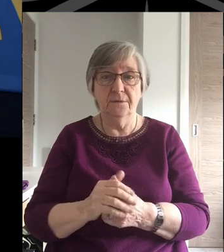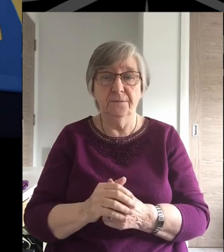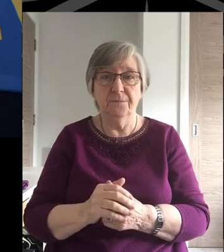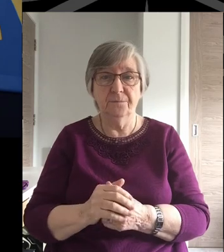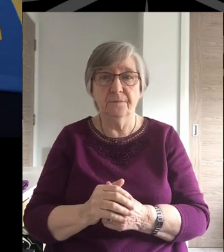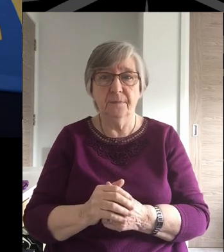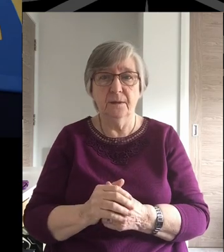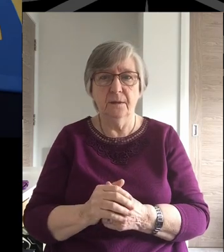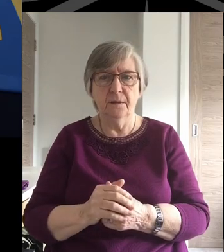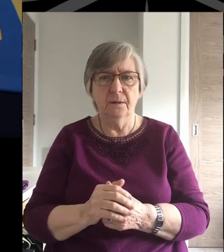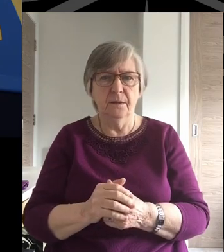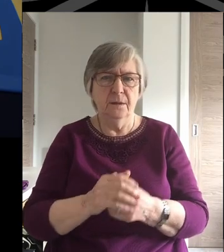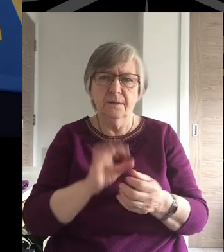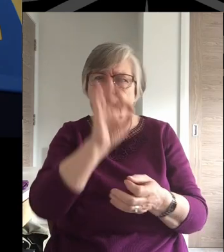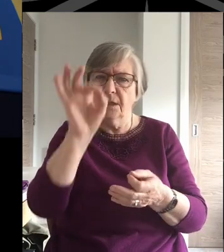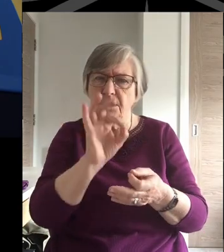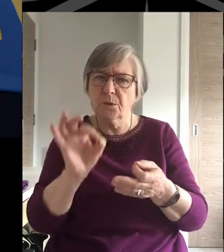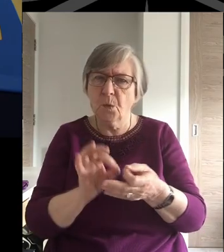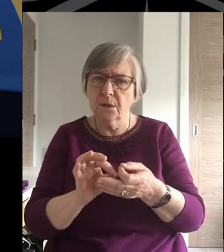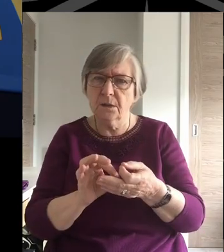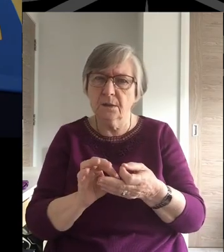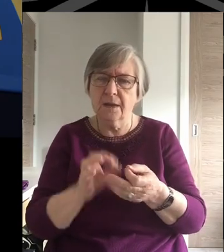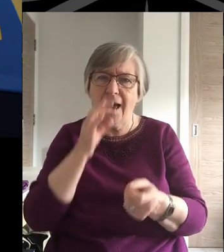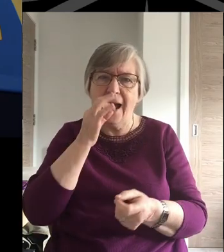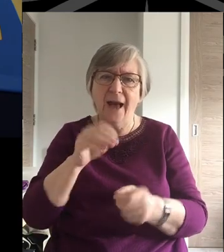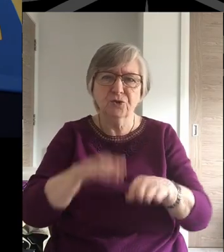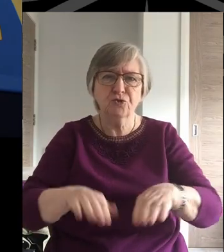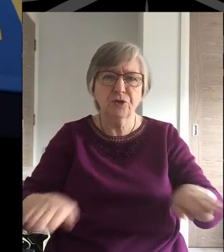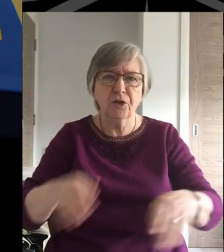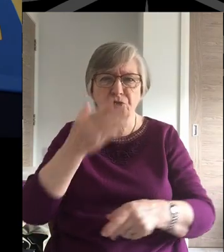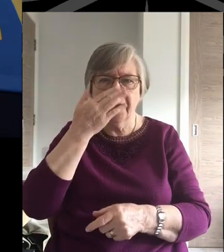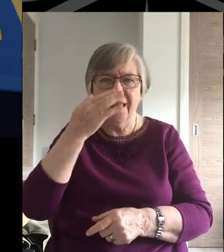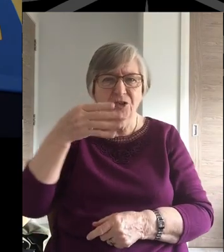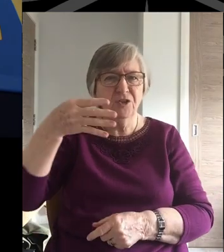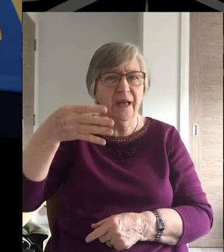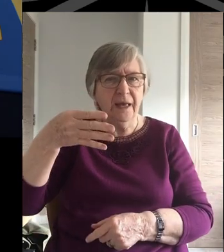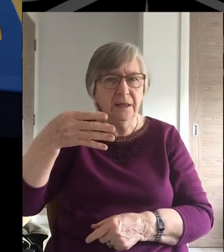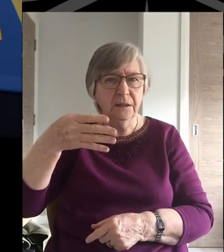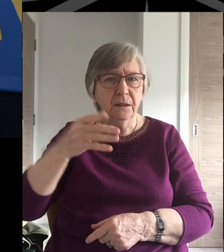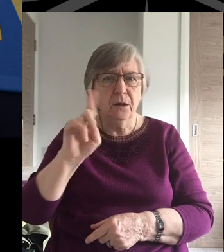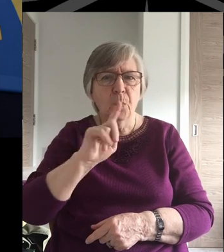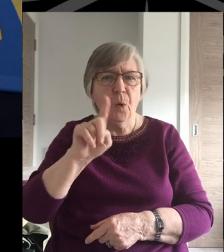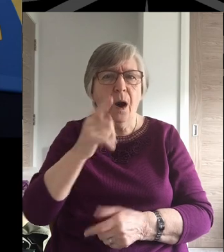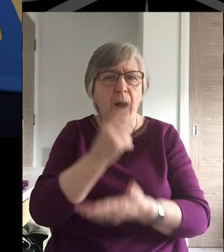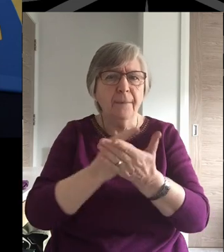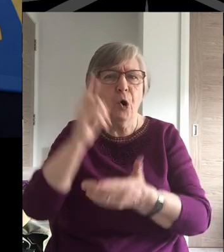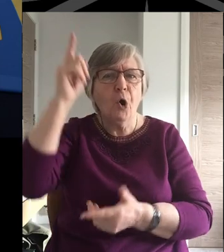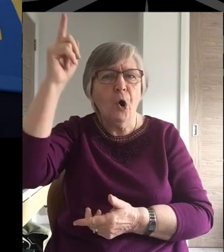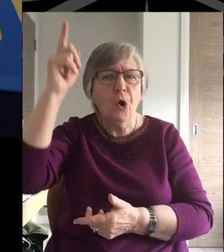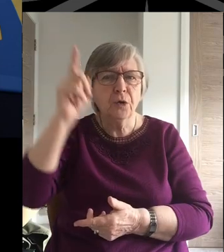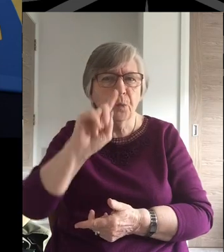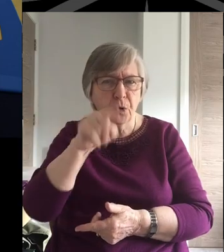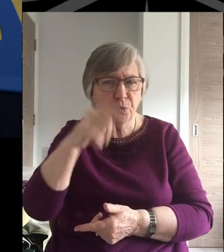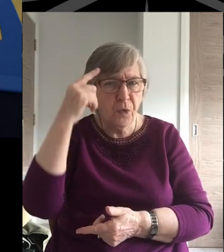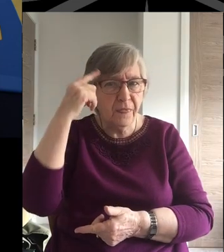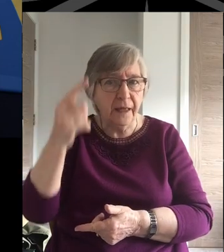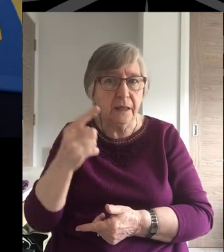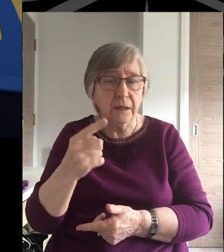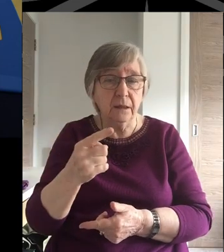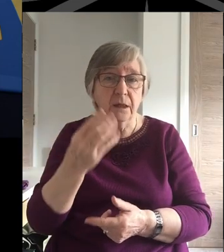A survey a number of years ago asked some 9-year-olds about God, the God they believed in, and amongst the replies were